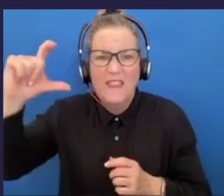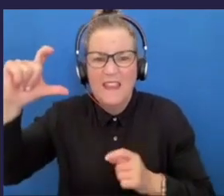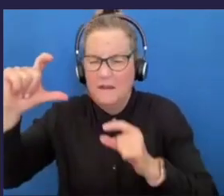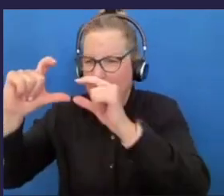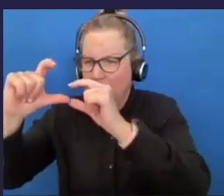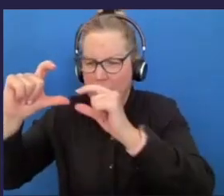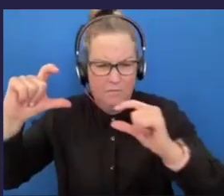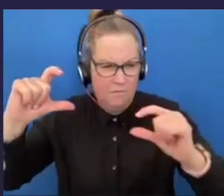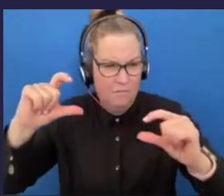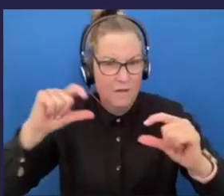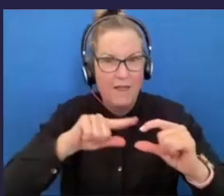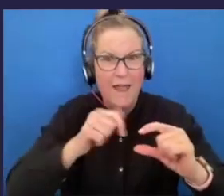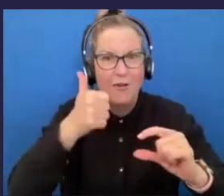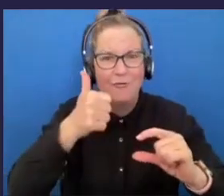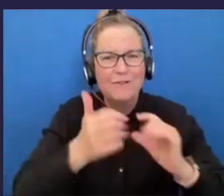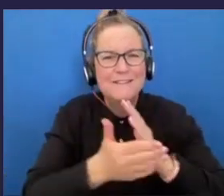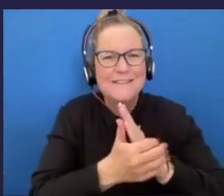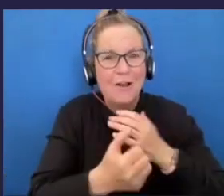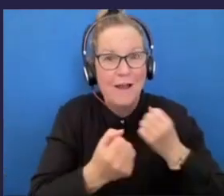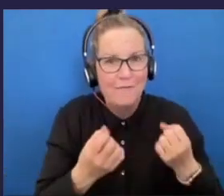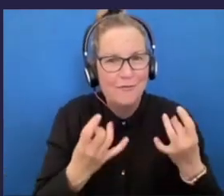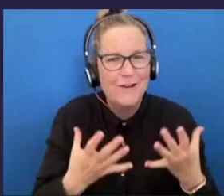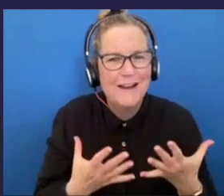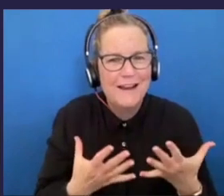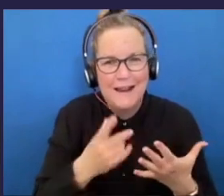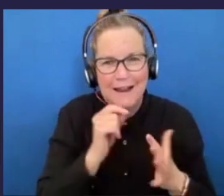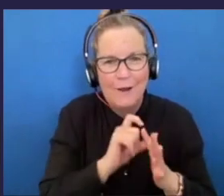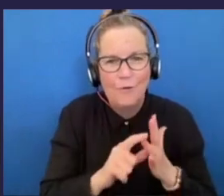something that they're able to do really competently.